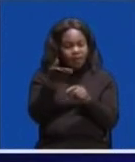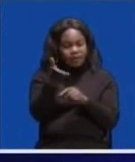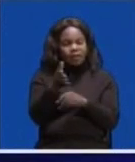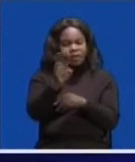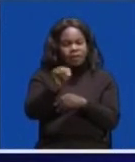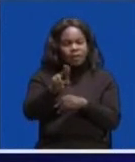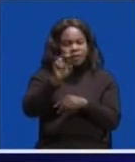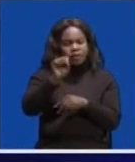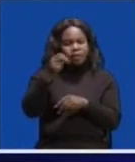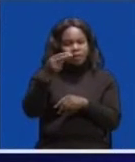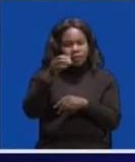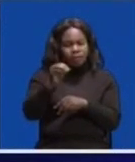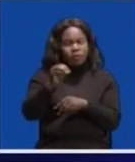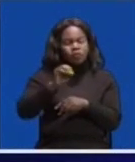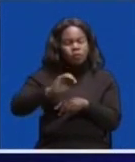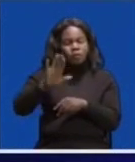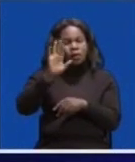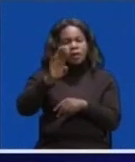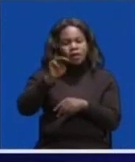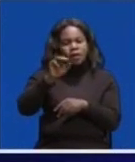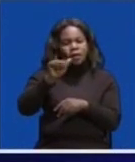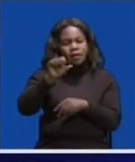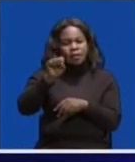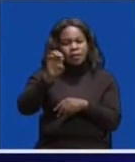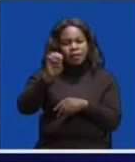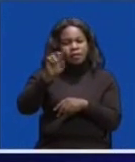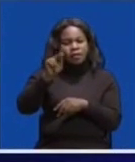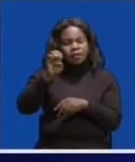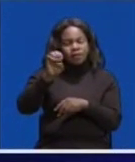Musho Chiala of Masochist village, acted